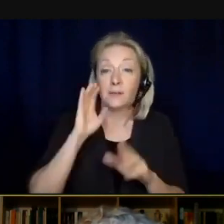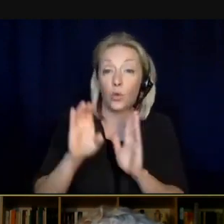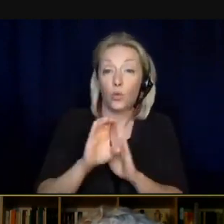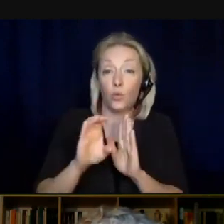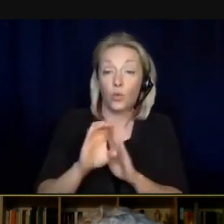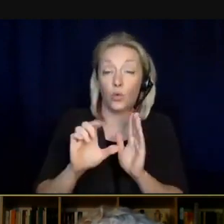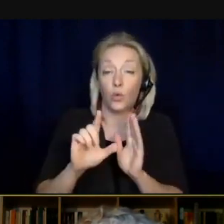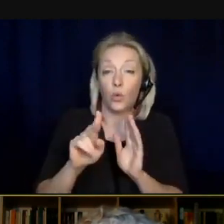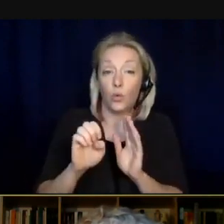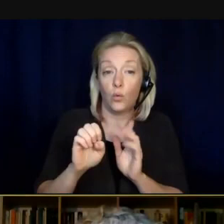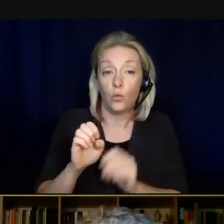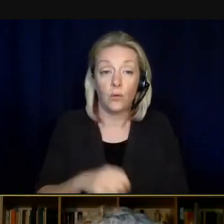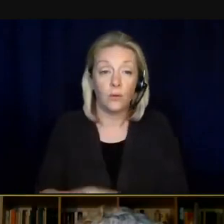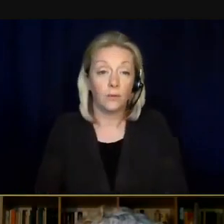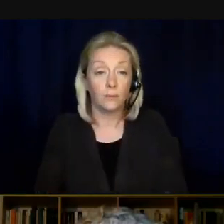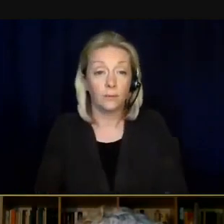bottom.